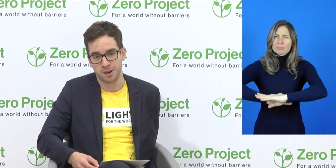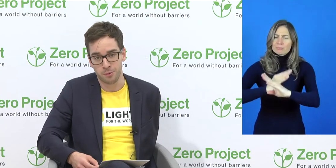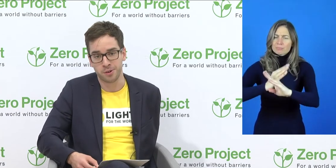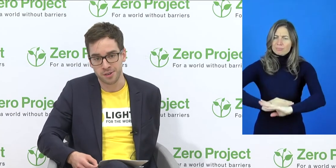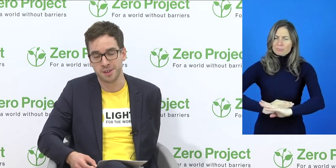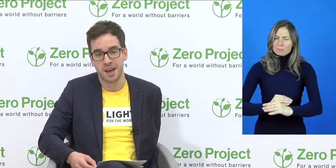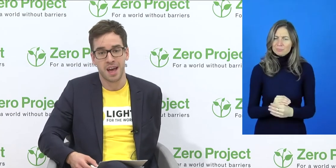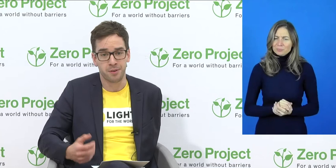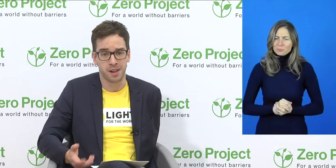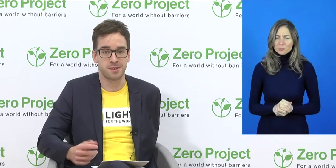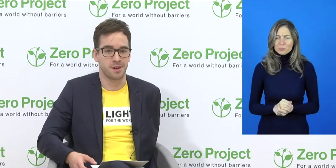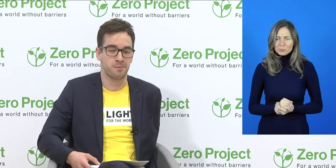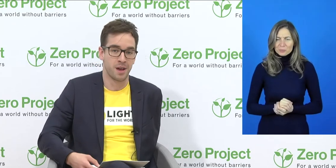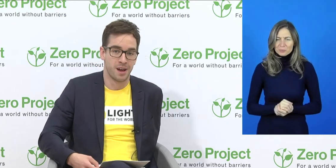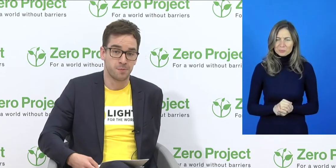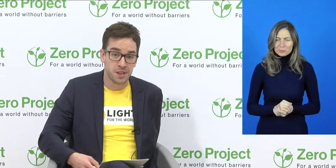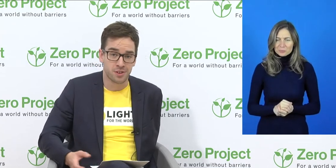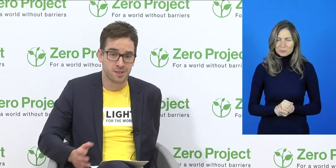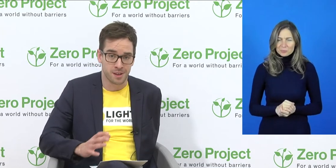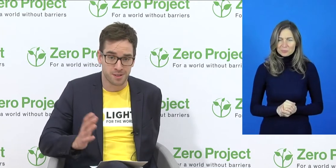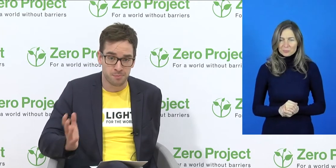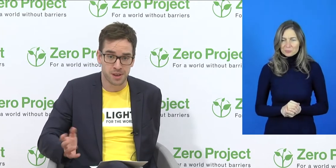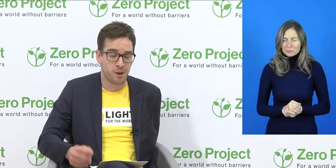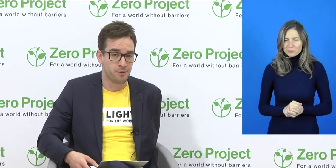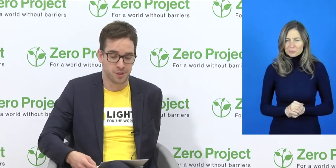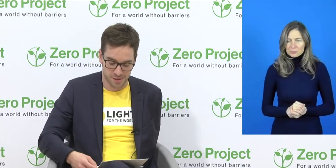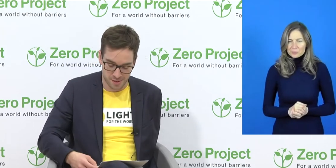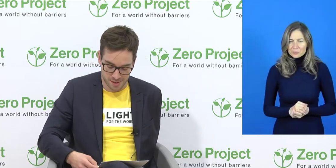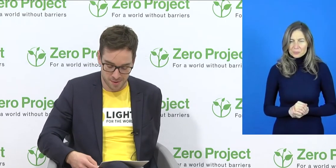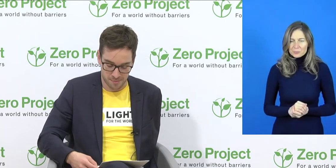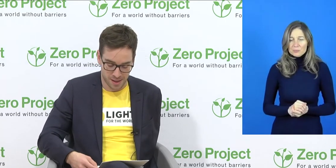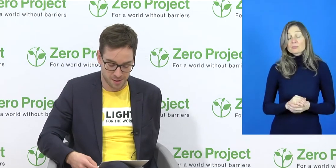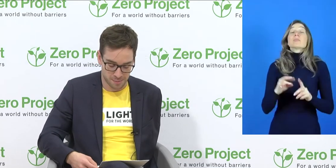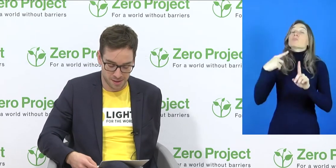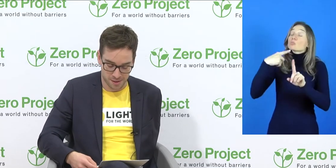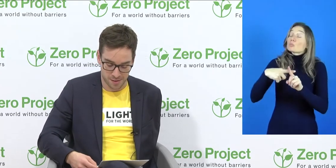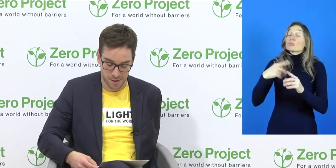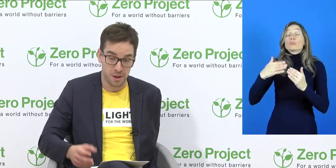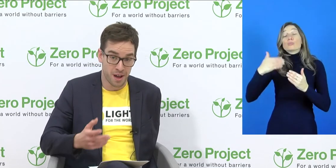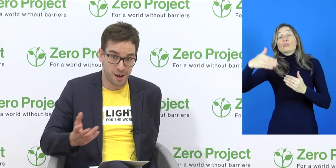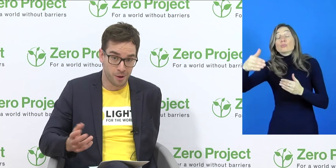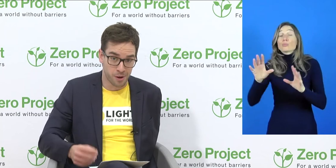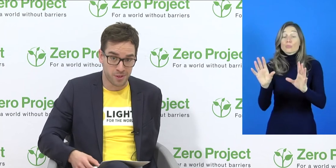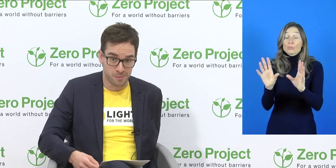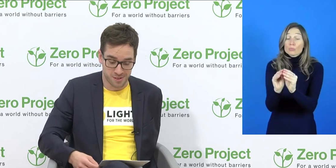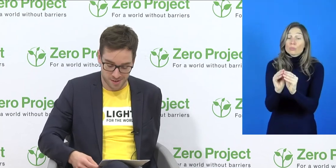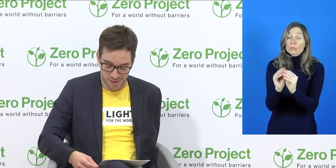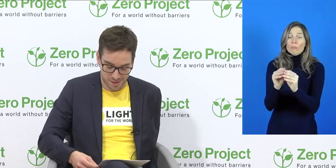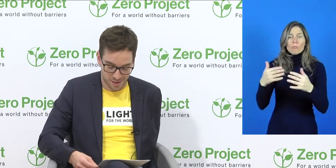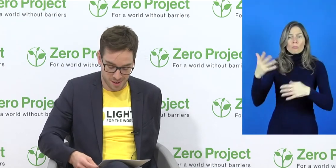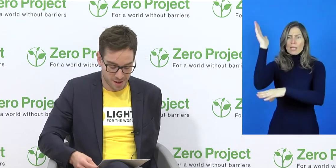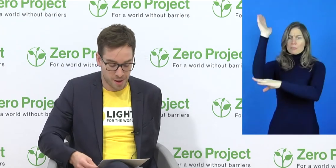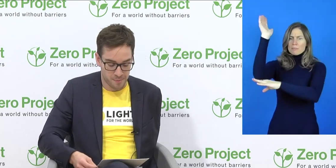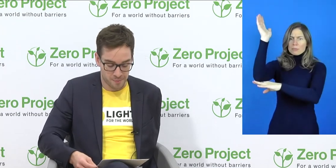our awardees have held speeches at big conferences, and by this, one of them is